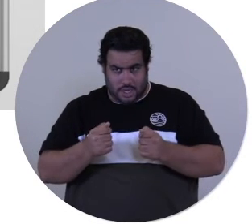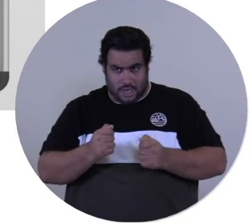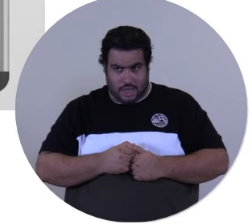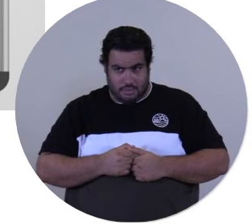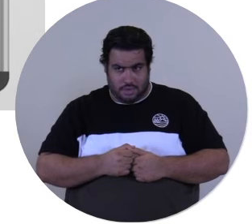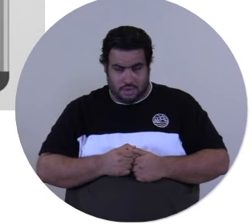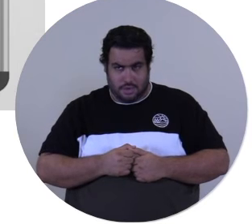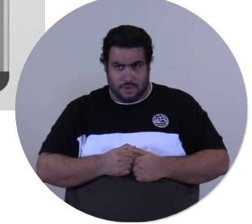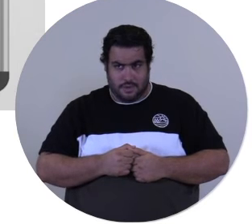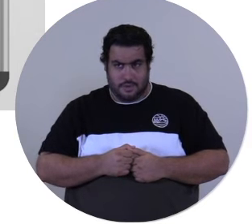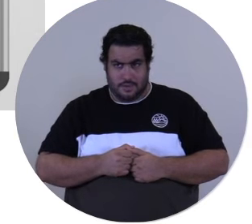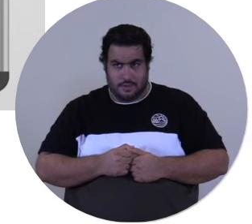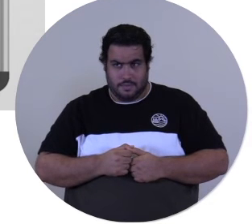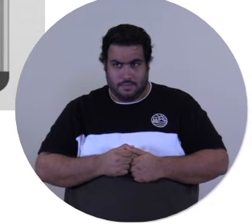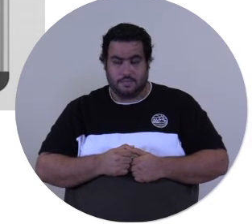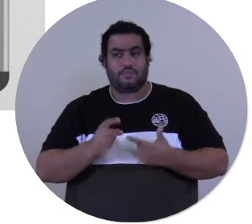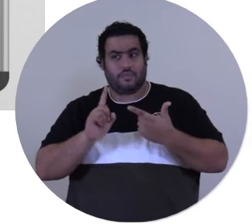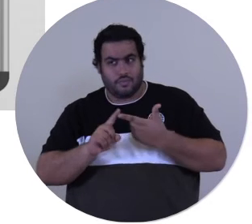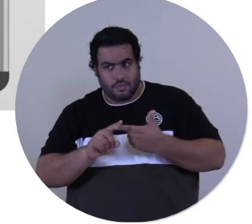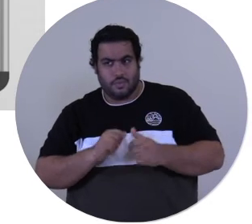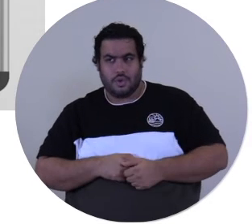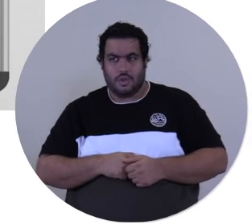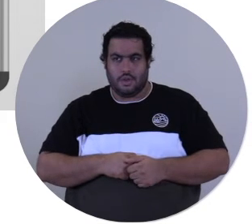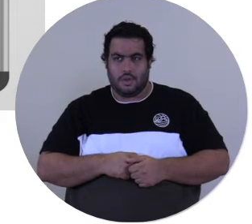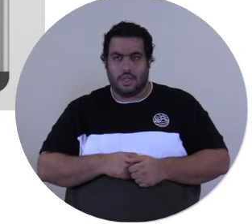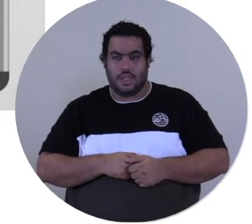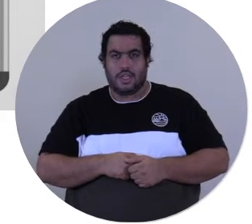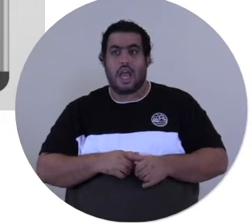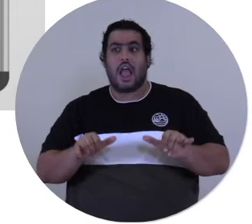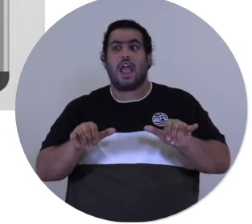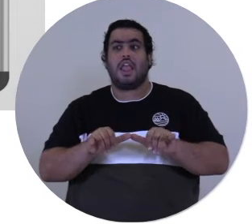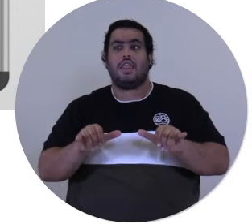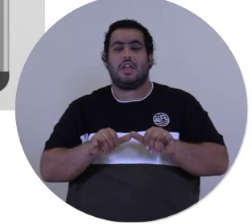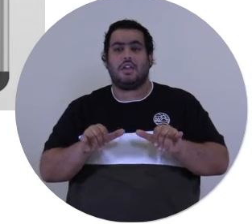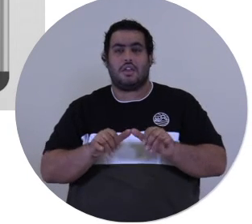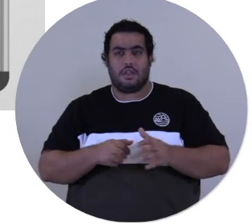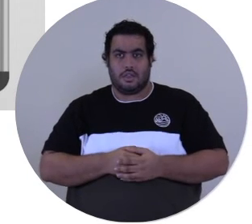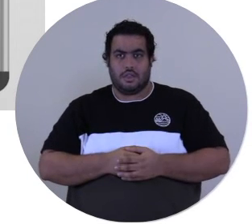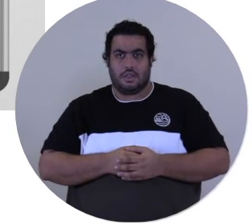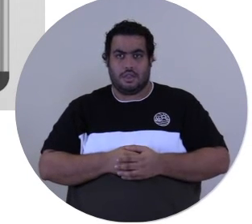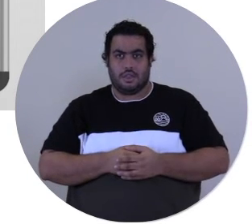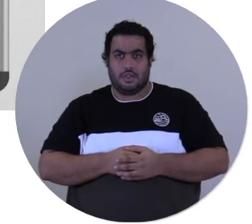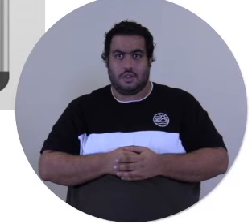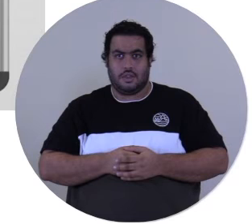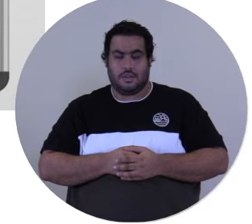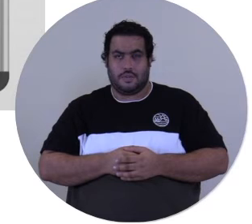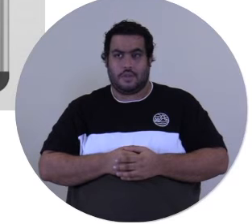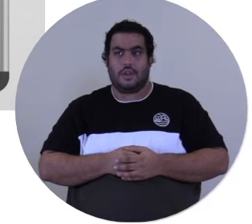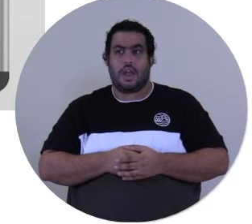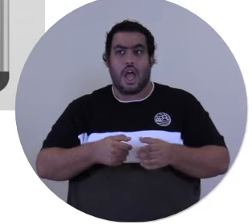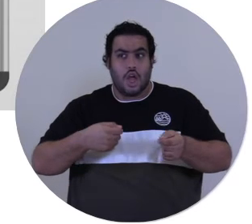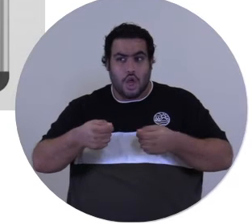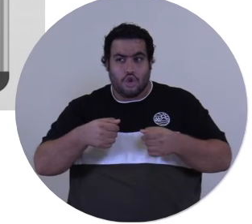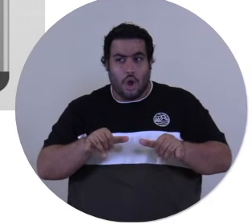a new way of spending leisure time. Do you spend your time on the internet too? Online